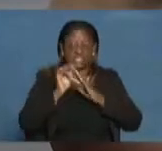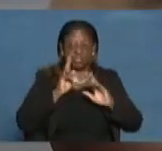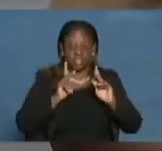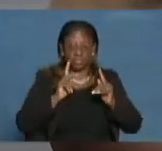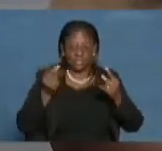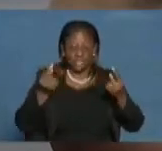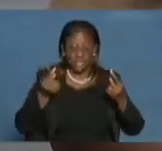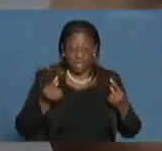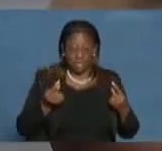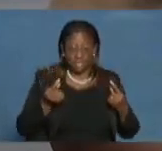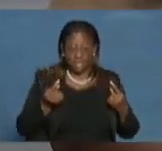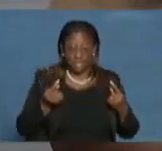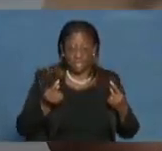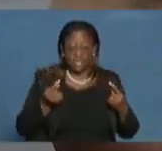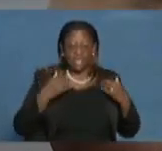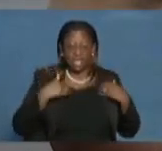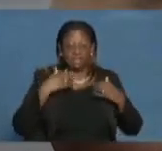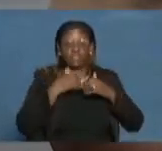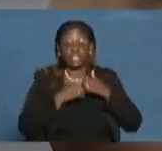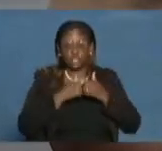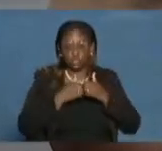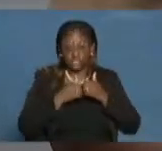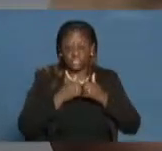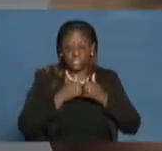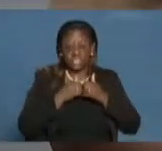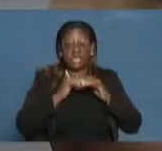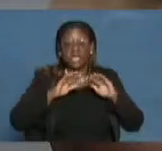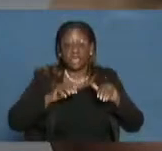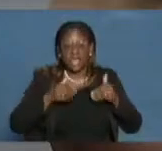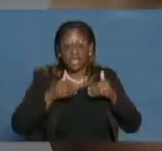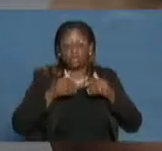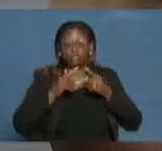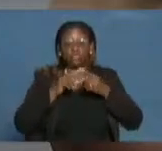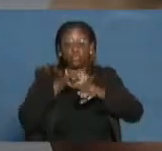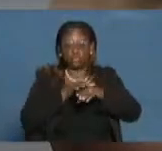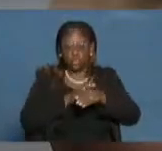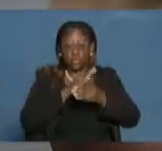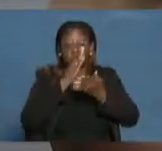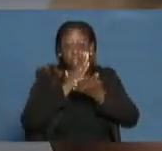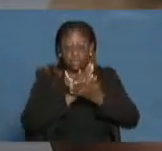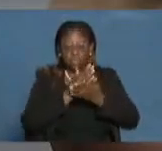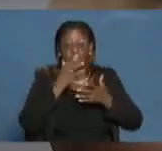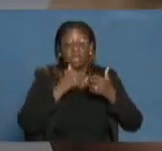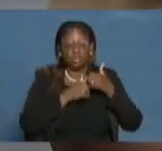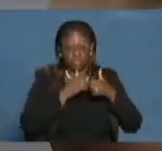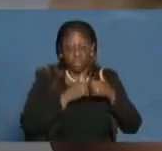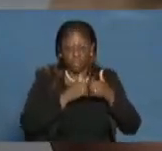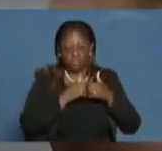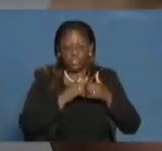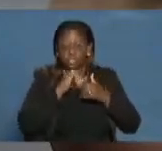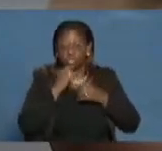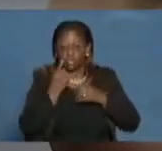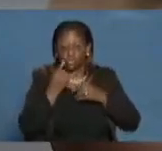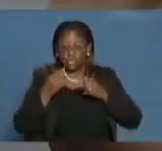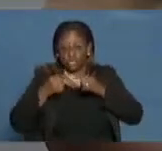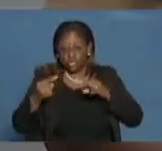our facilities have this issue, and how to de-escalate situations that could not only hurt other